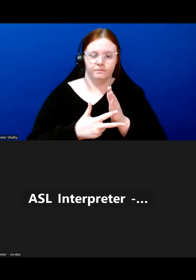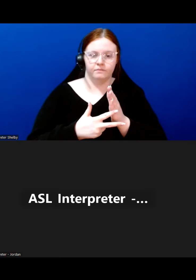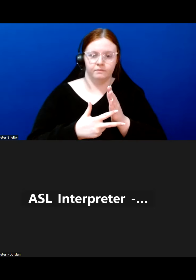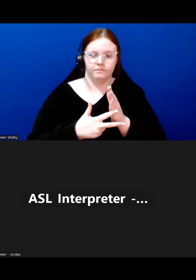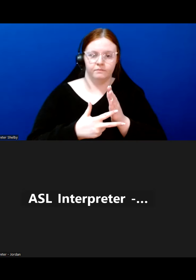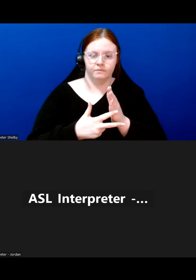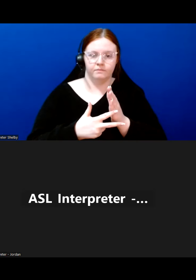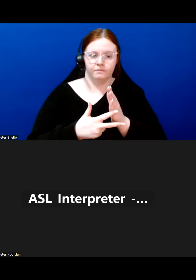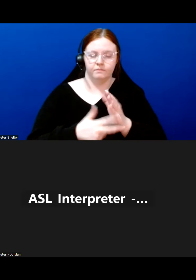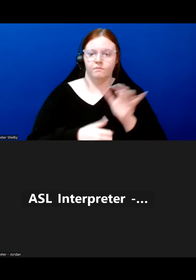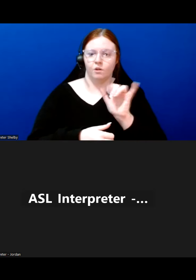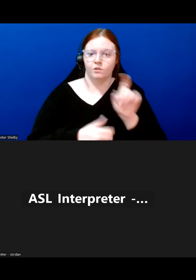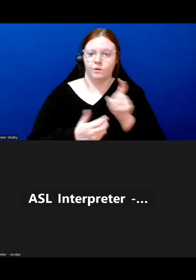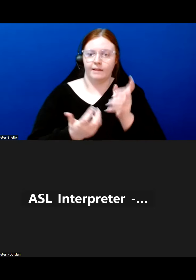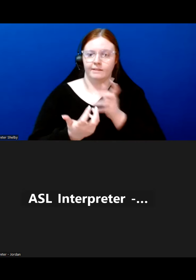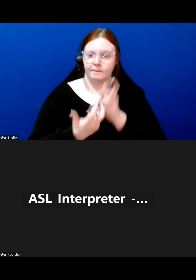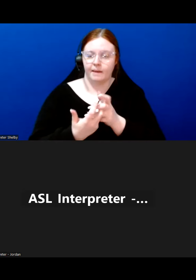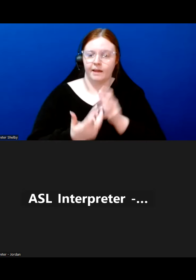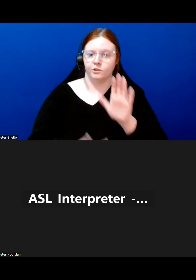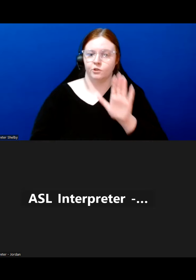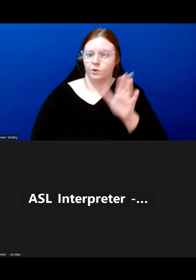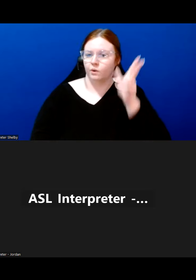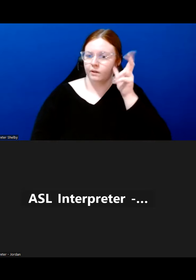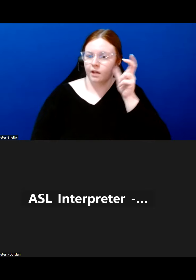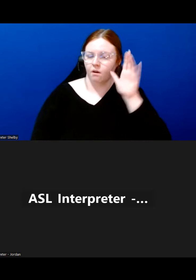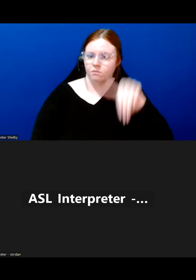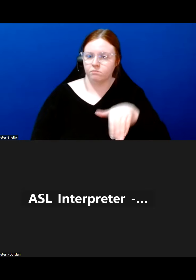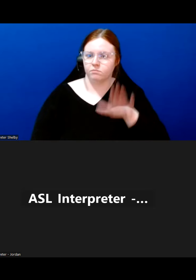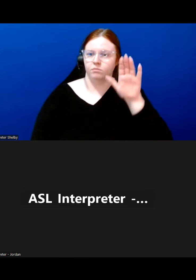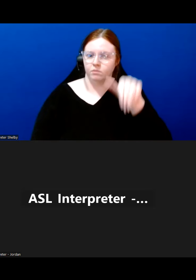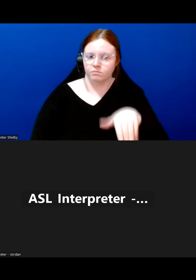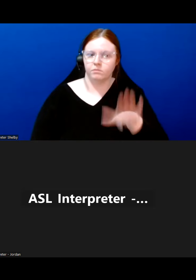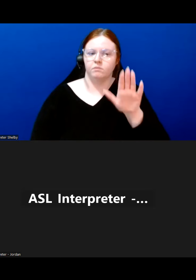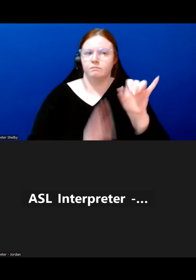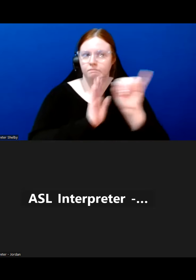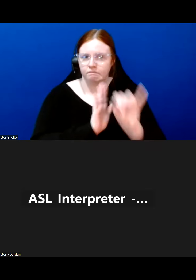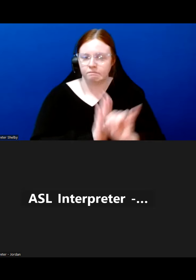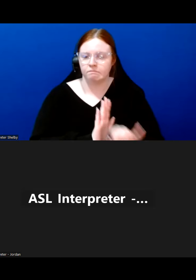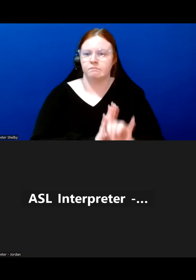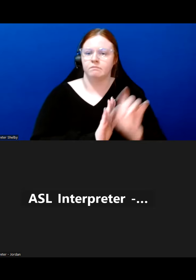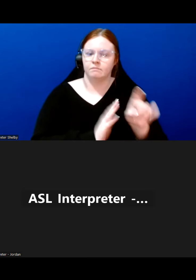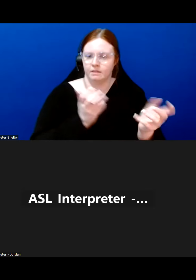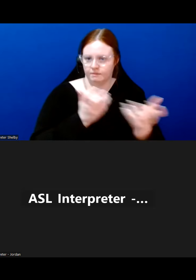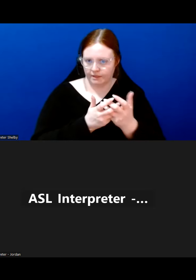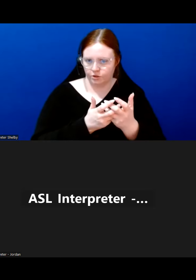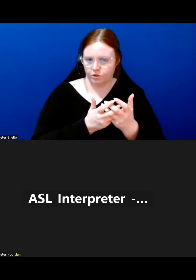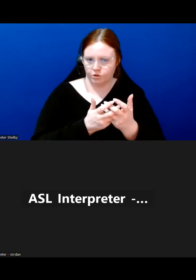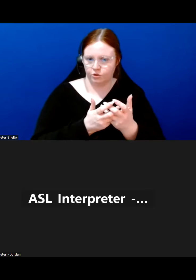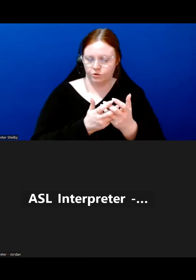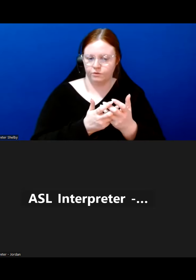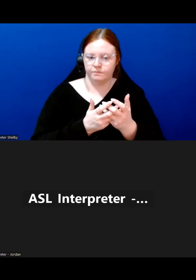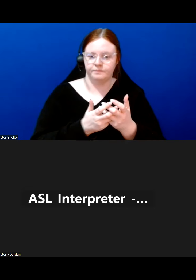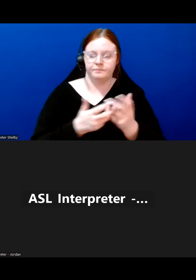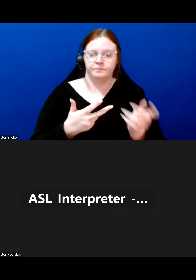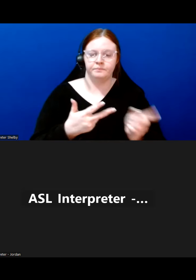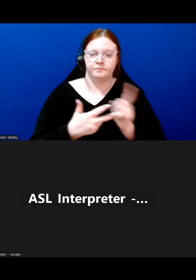every pitch of your hearing and what you need as an individual. And another piece